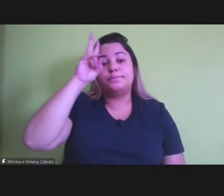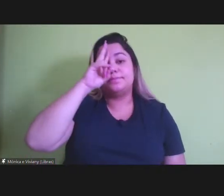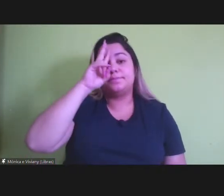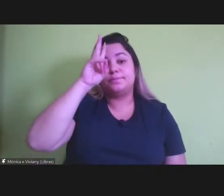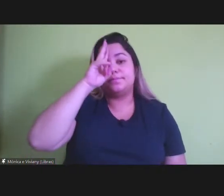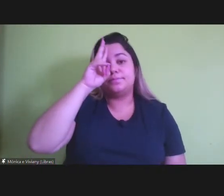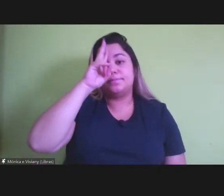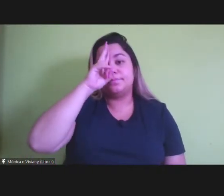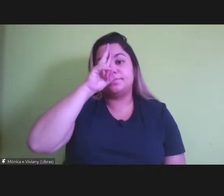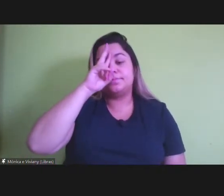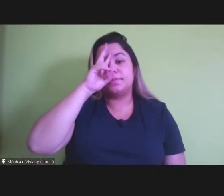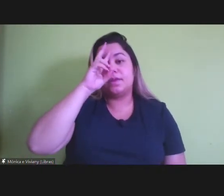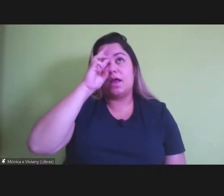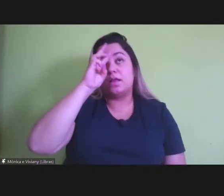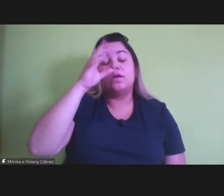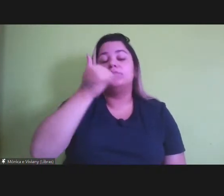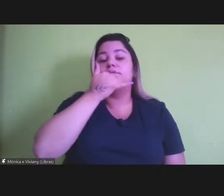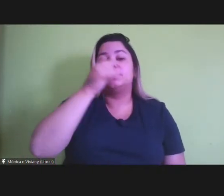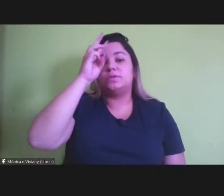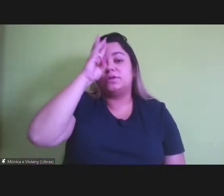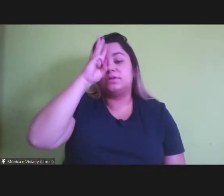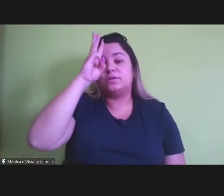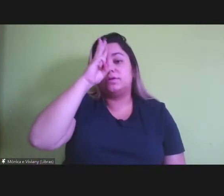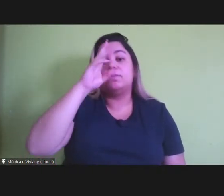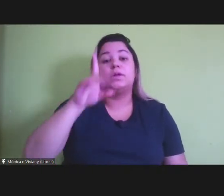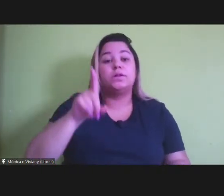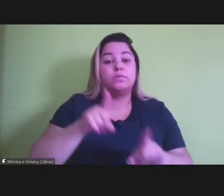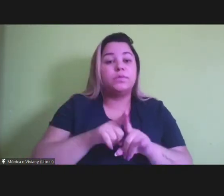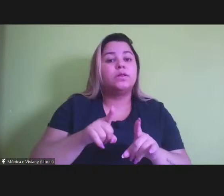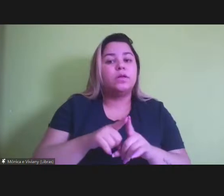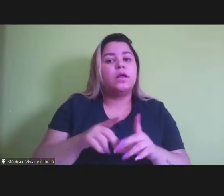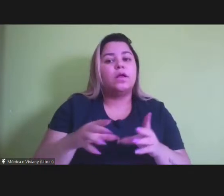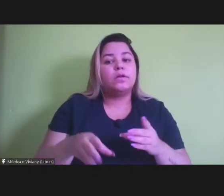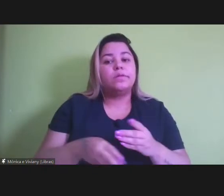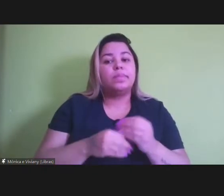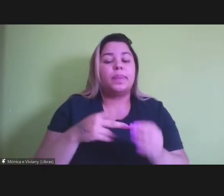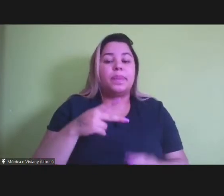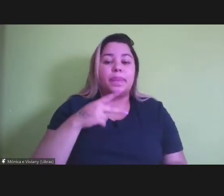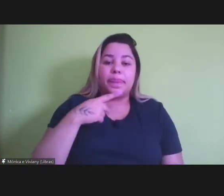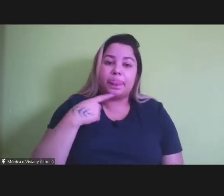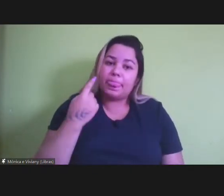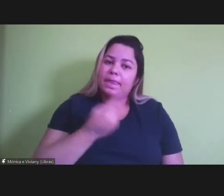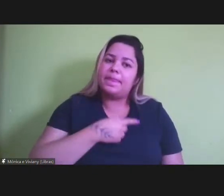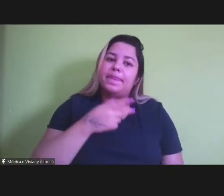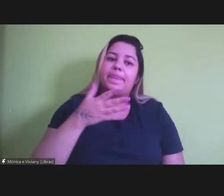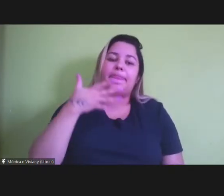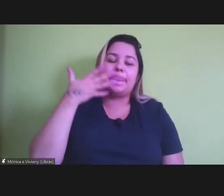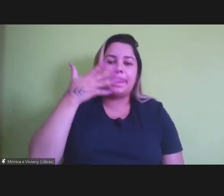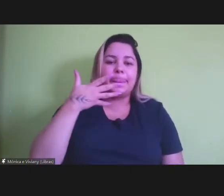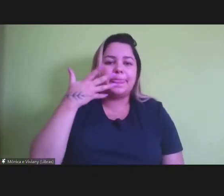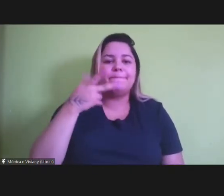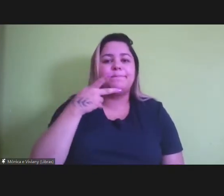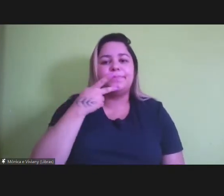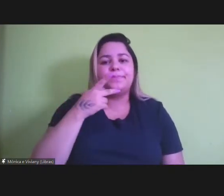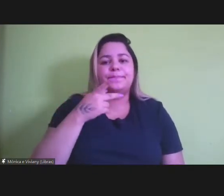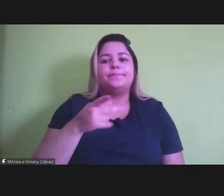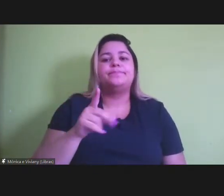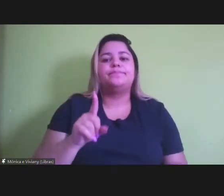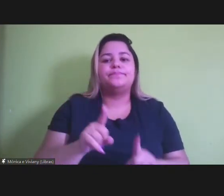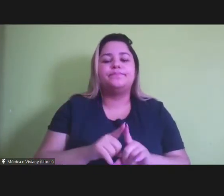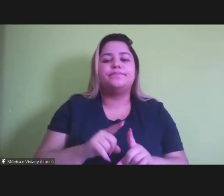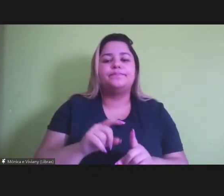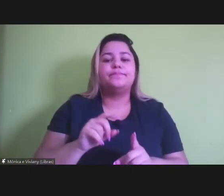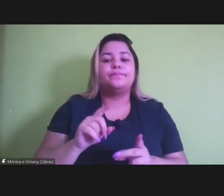And then on Tuesday, talking about the law 8080, we talked about the